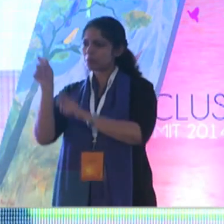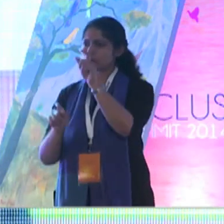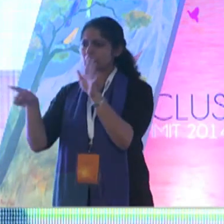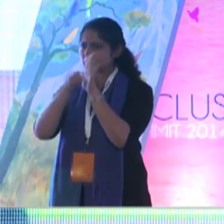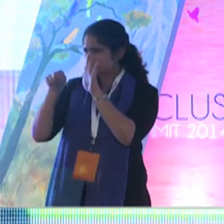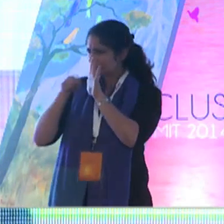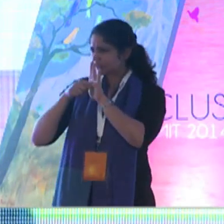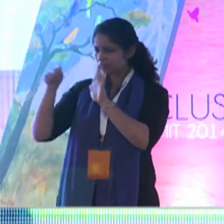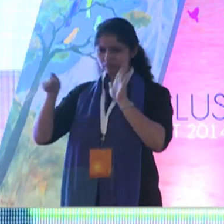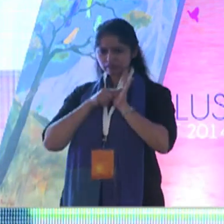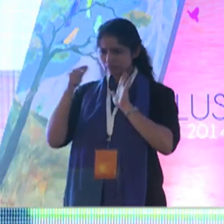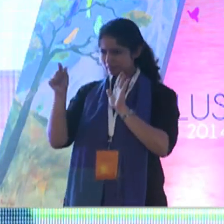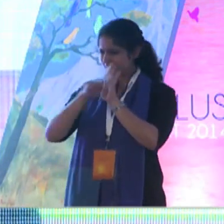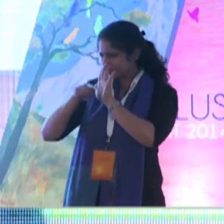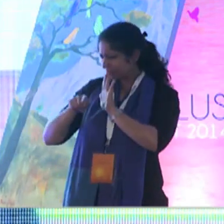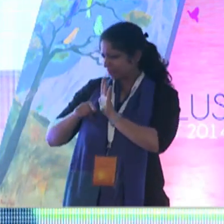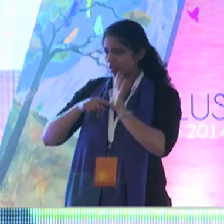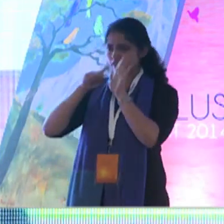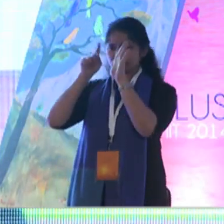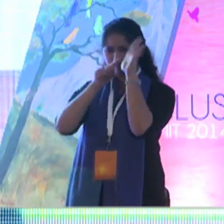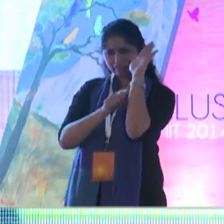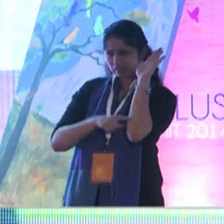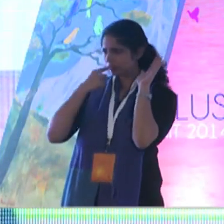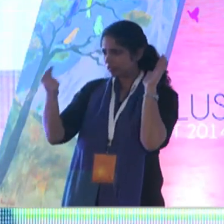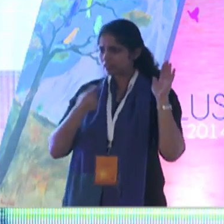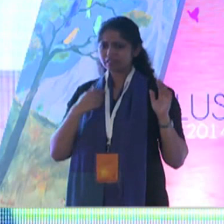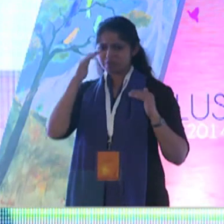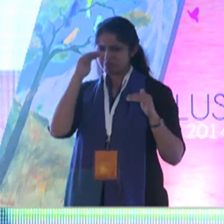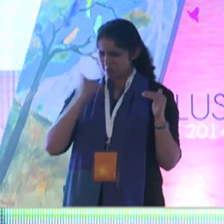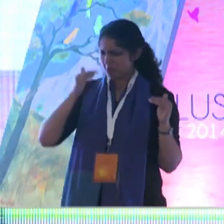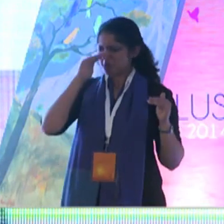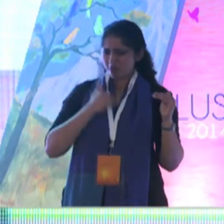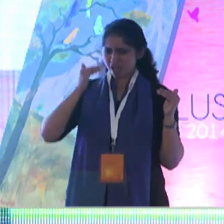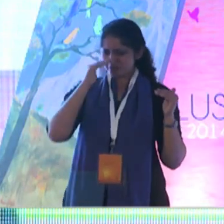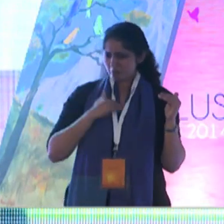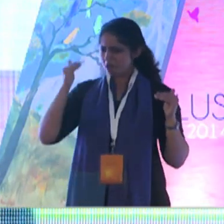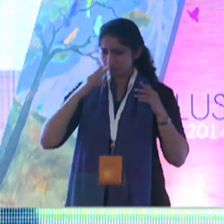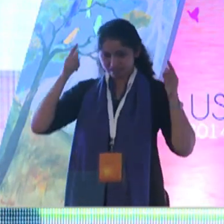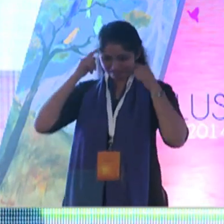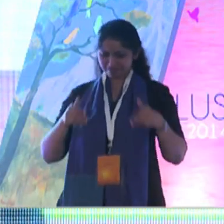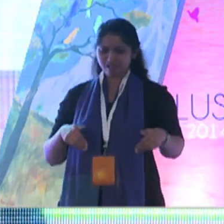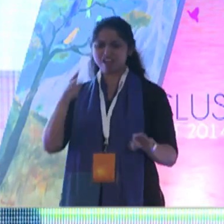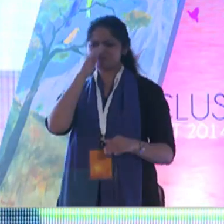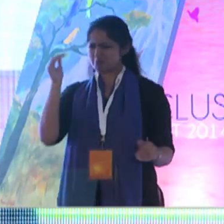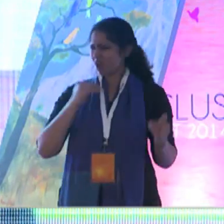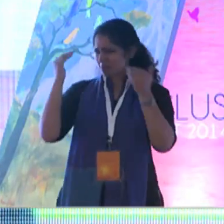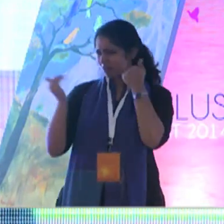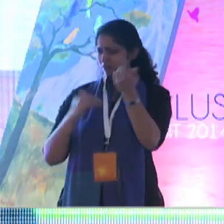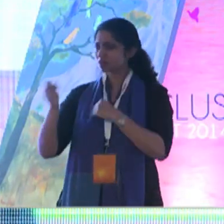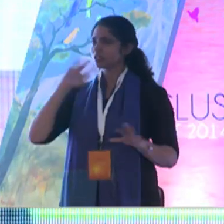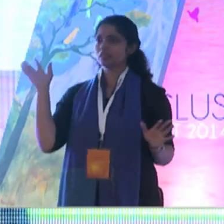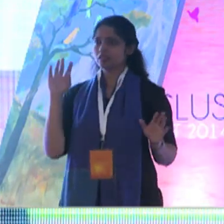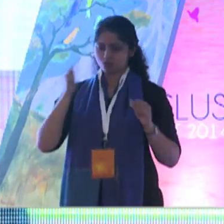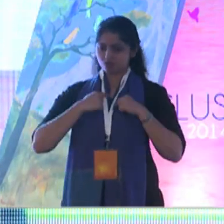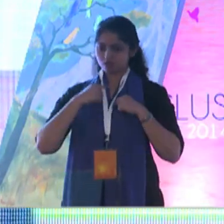So negative. She said that when people were joking, they would see me and stop smiling. She says to me,